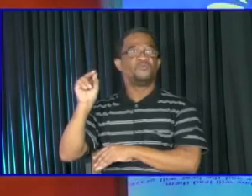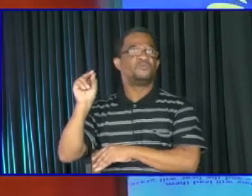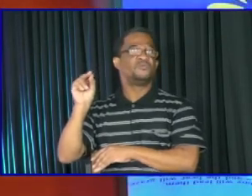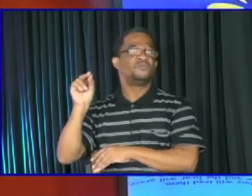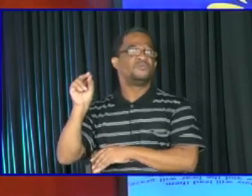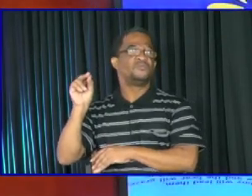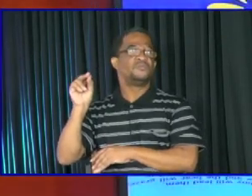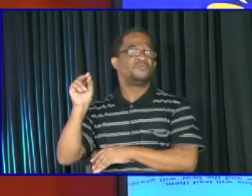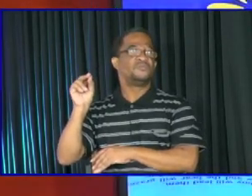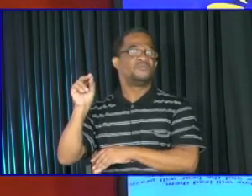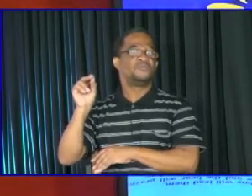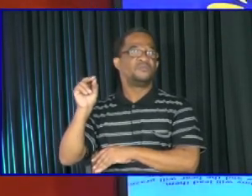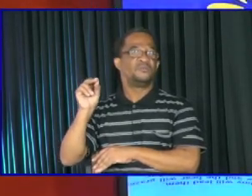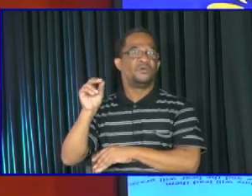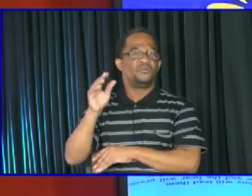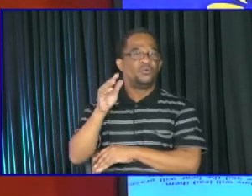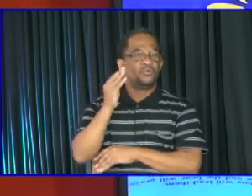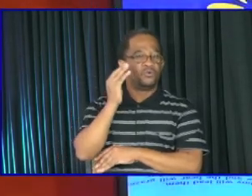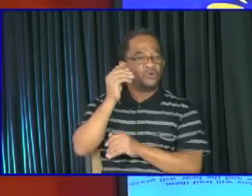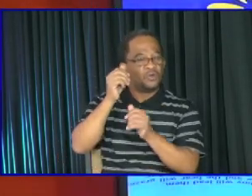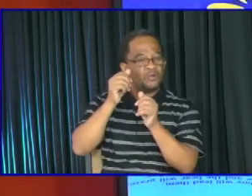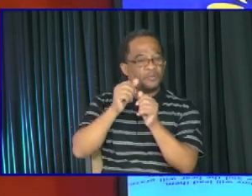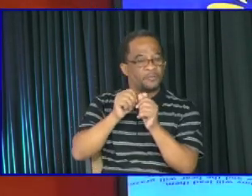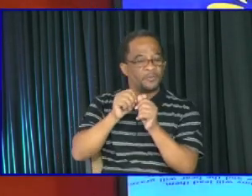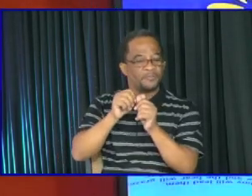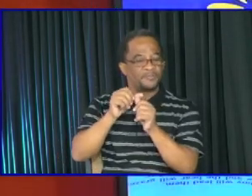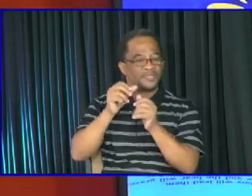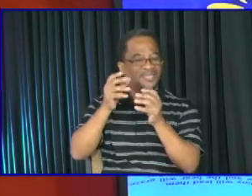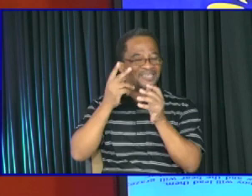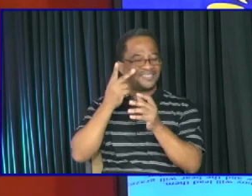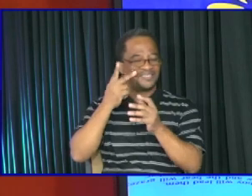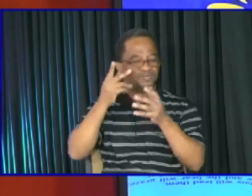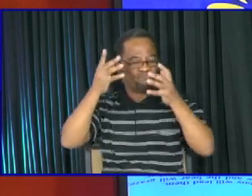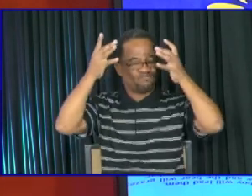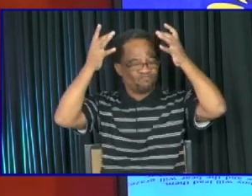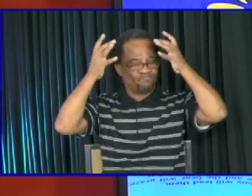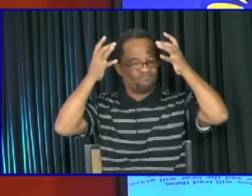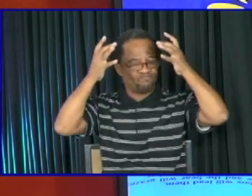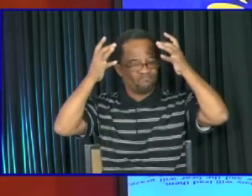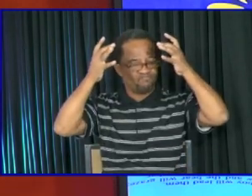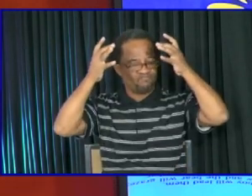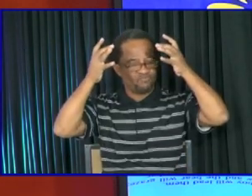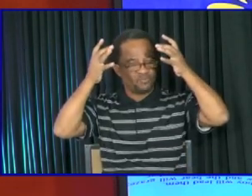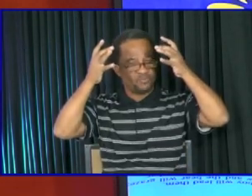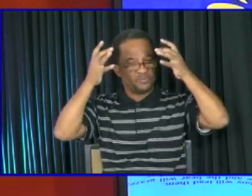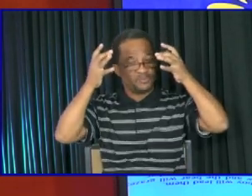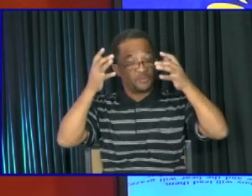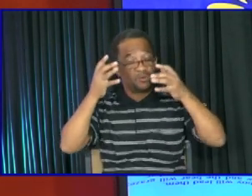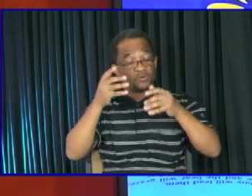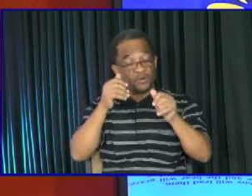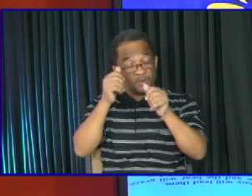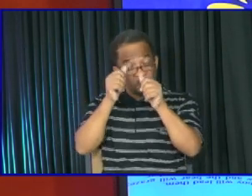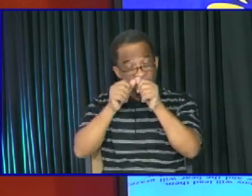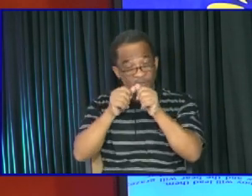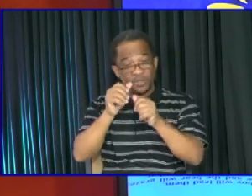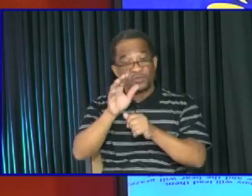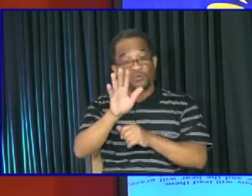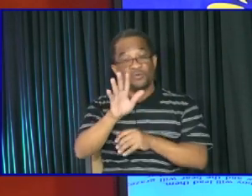Thorns on his head, your life in his